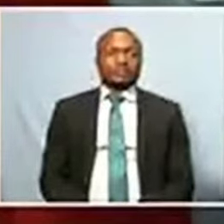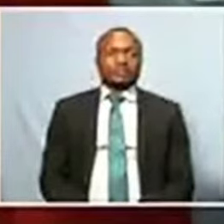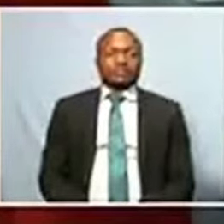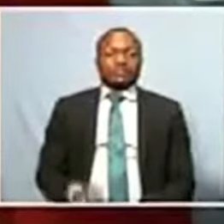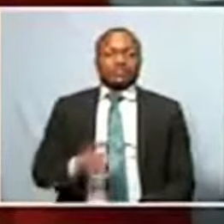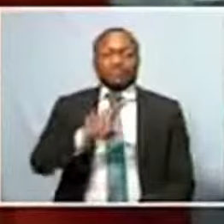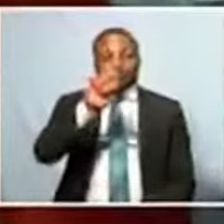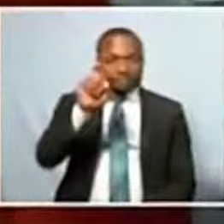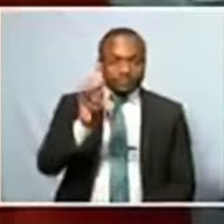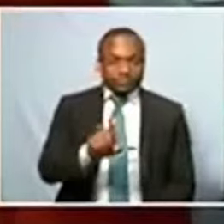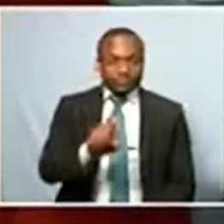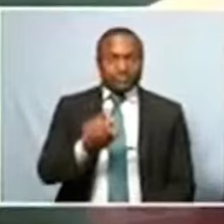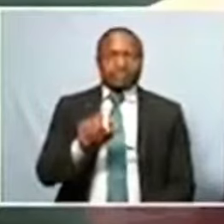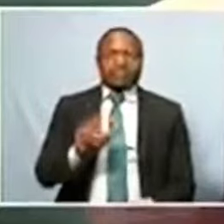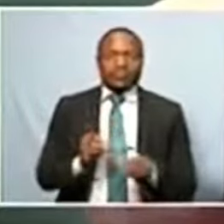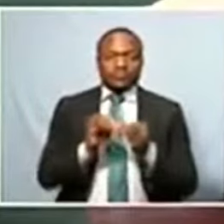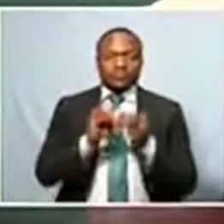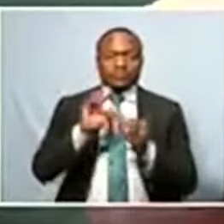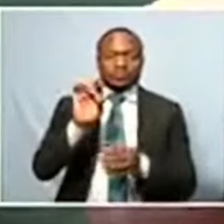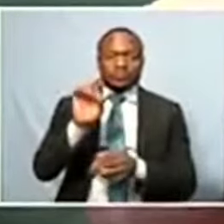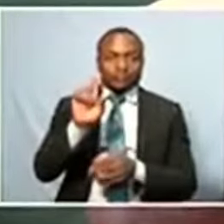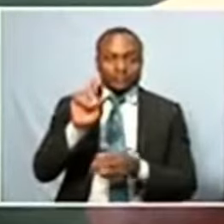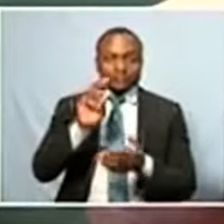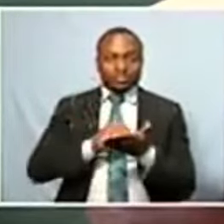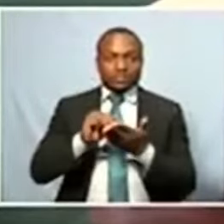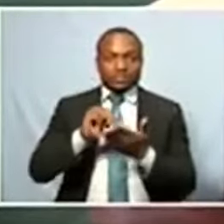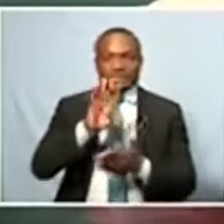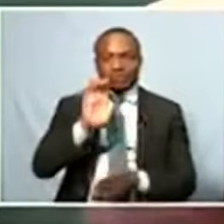The question is that head total